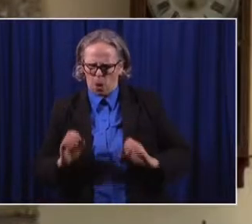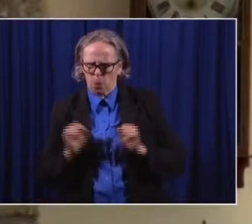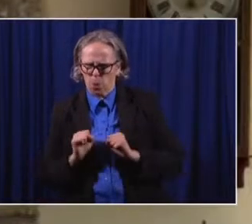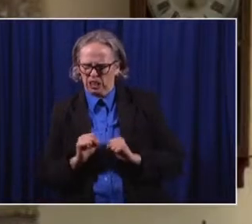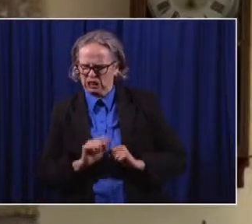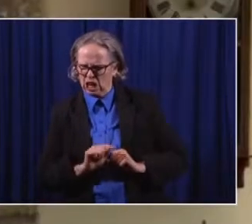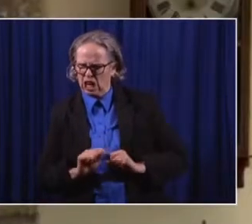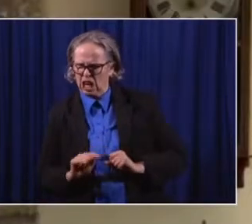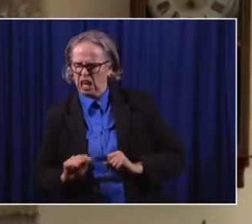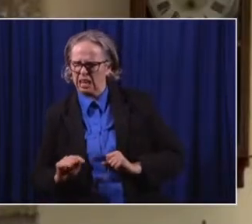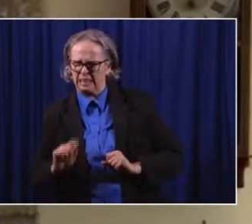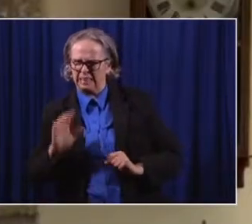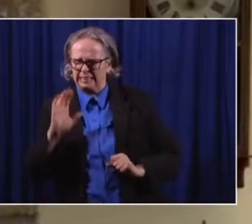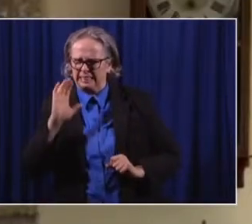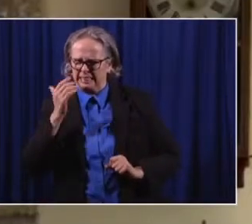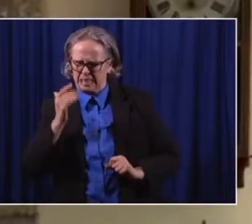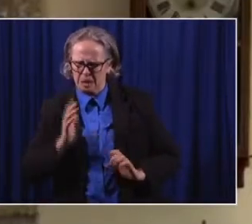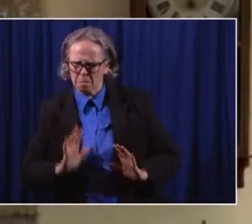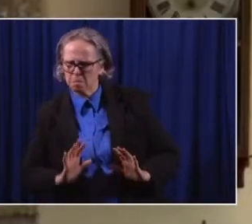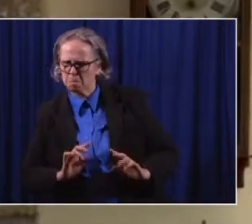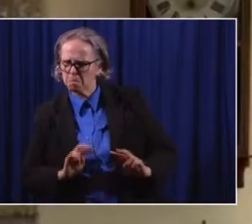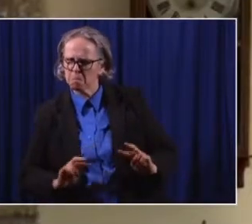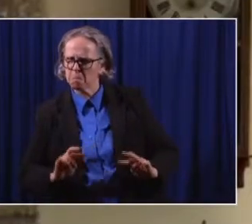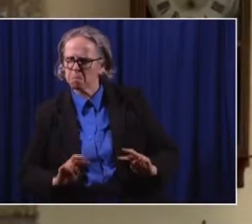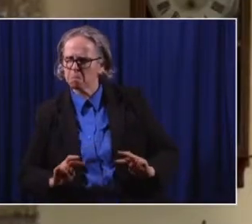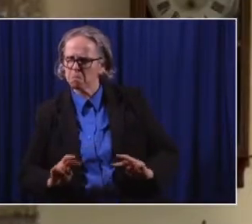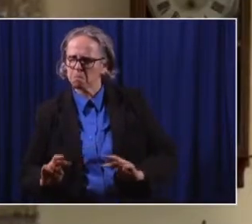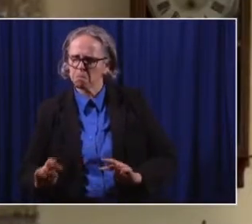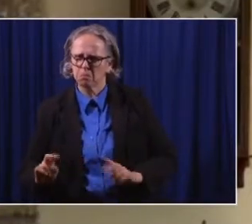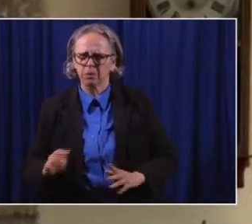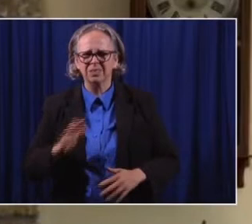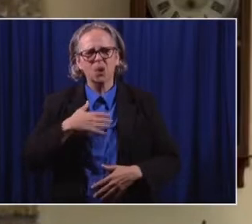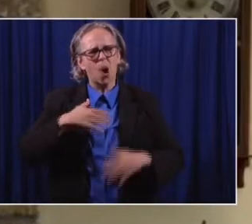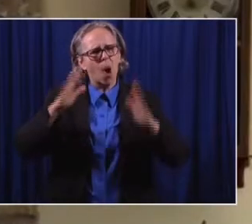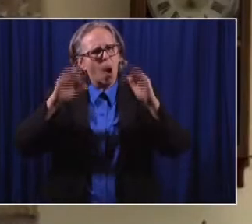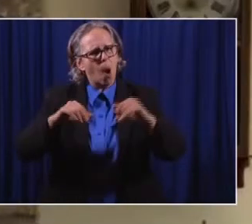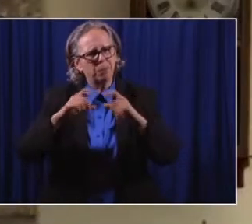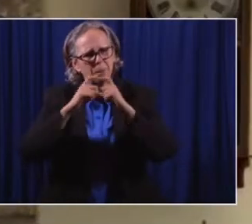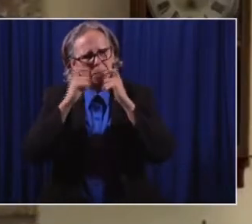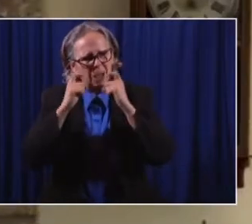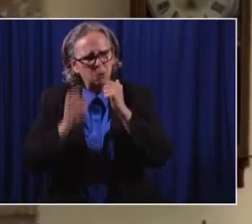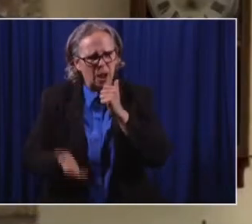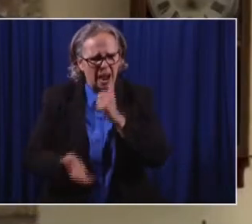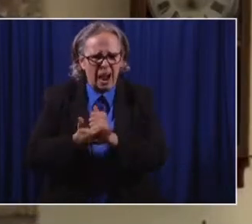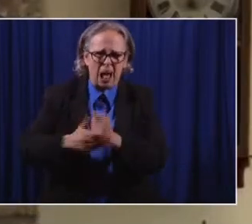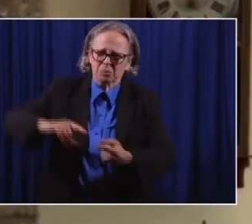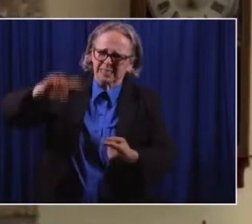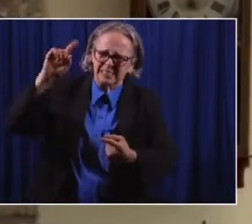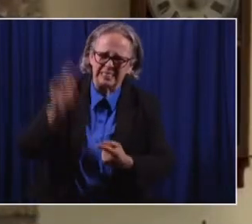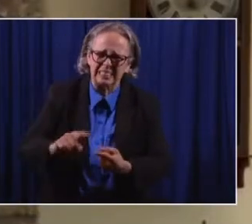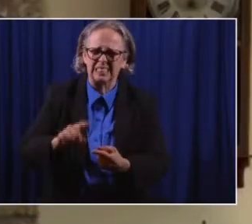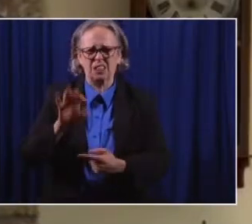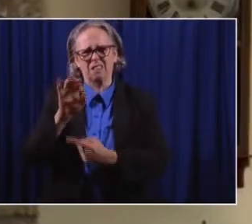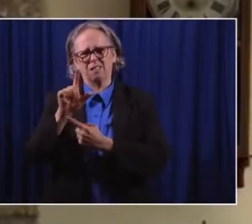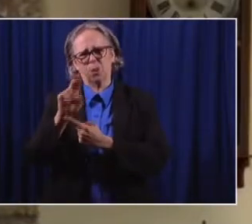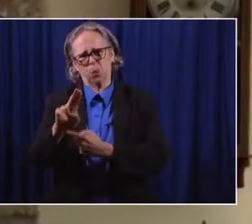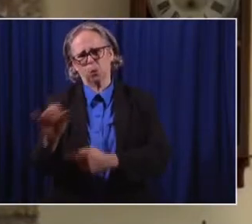hope we get the flu shot, people wear a mask, we can get the number of flu incidents down and the severity down as